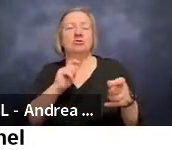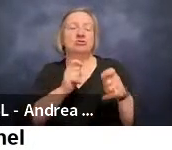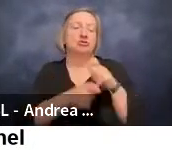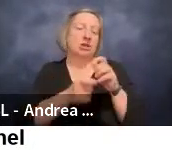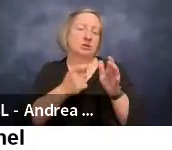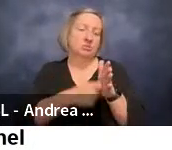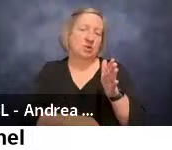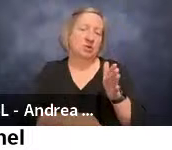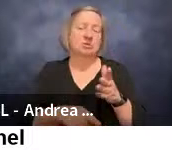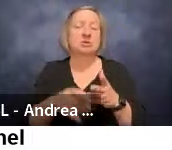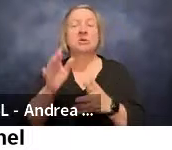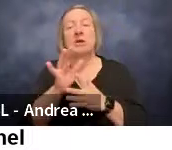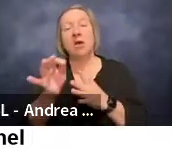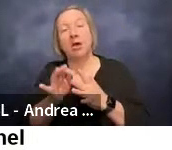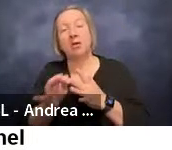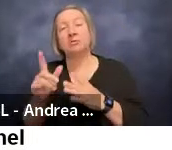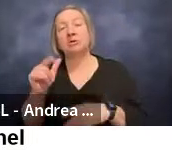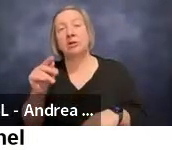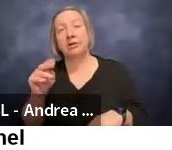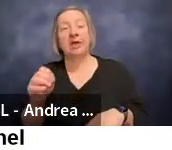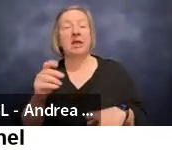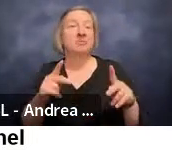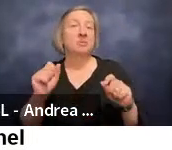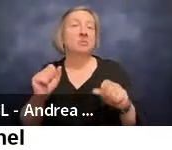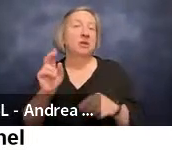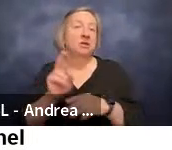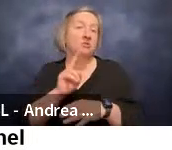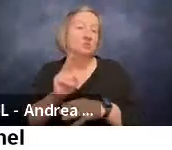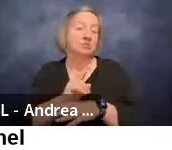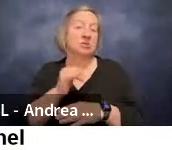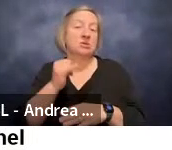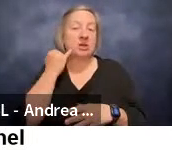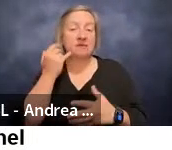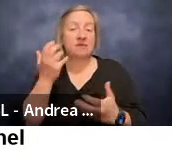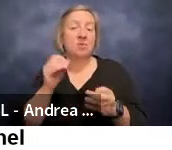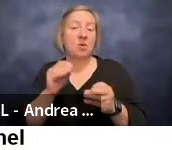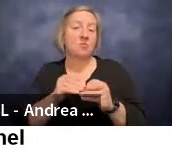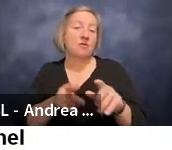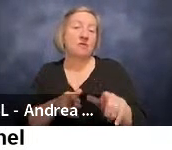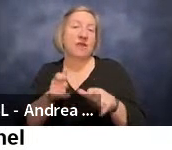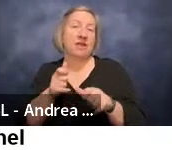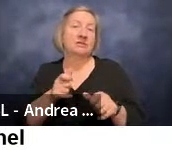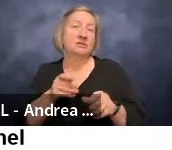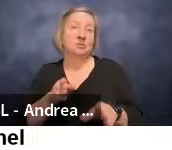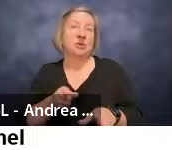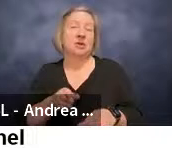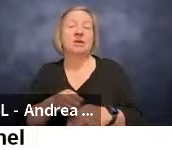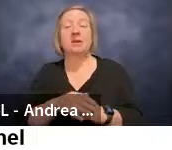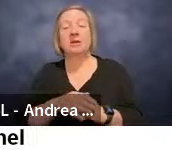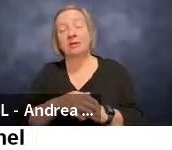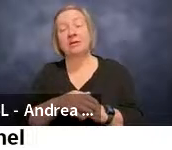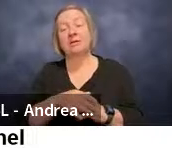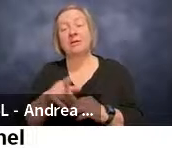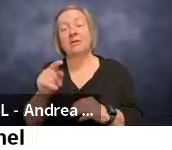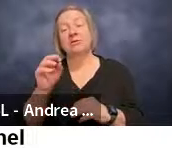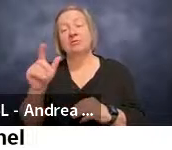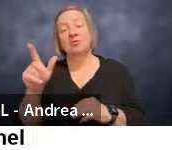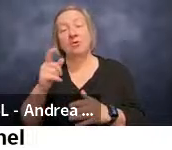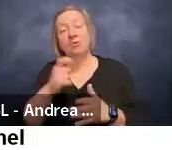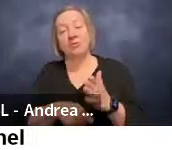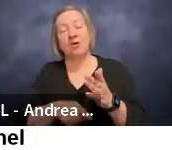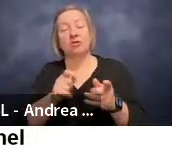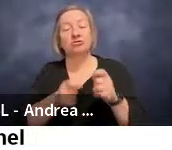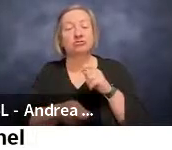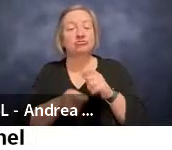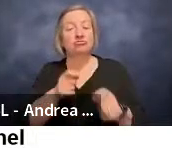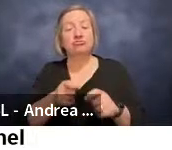It's an optional lane for folks to use when they wish to have a faster trip, and toll rates change based